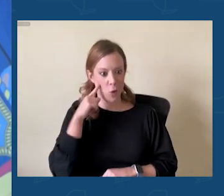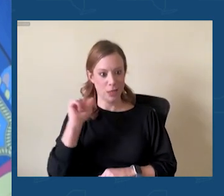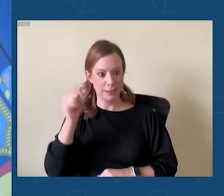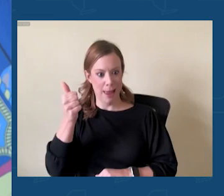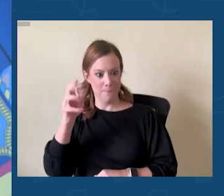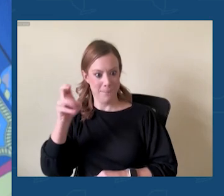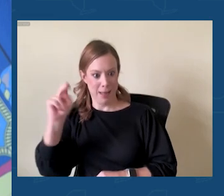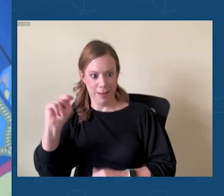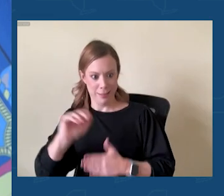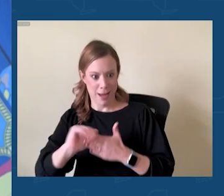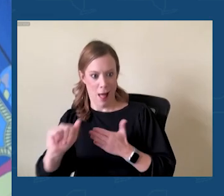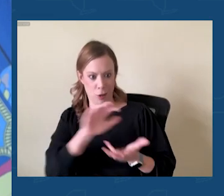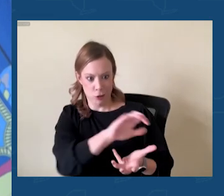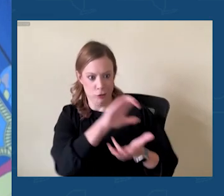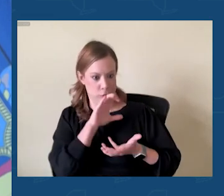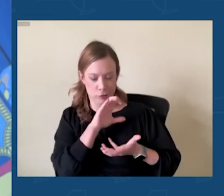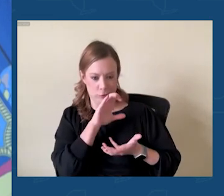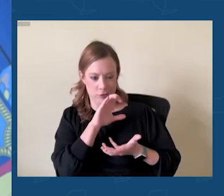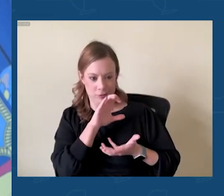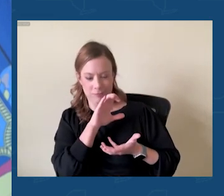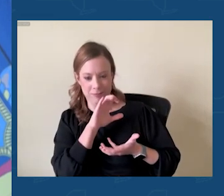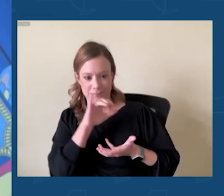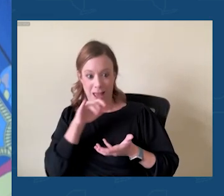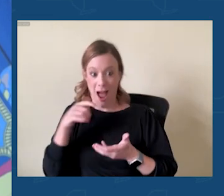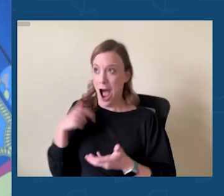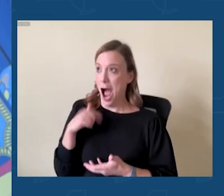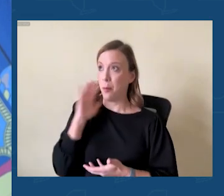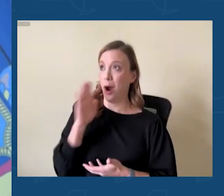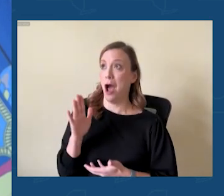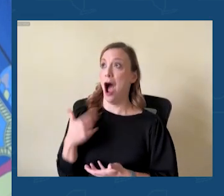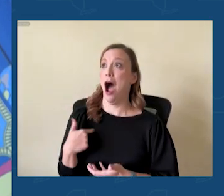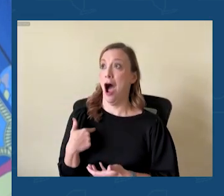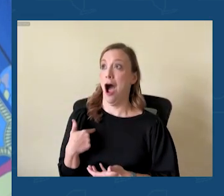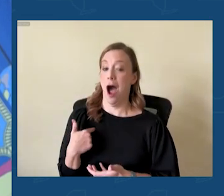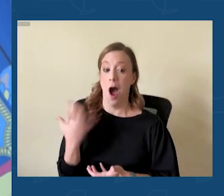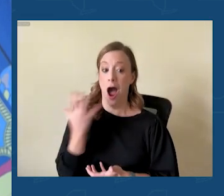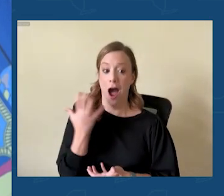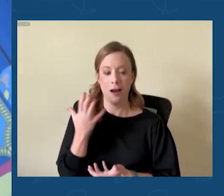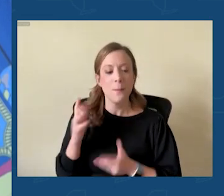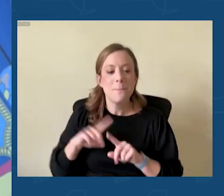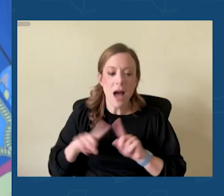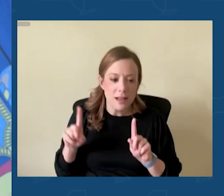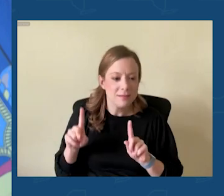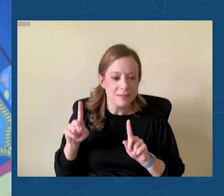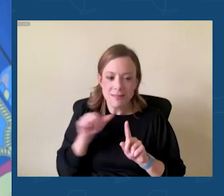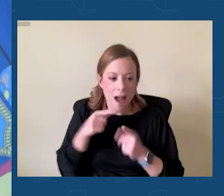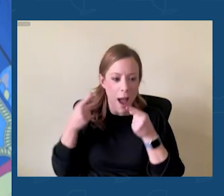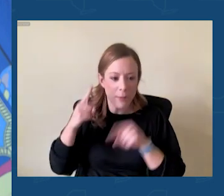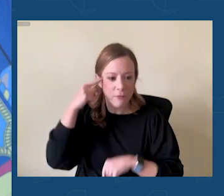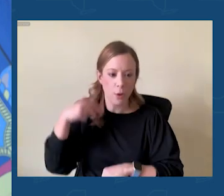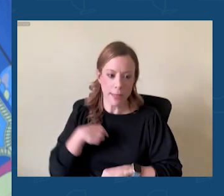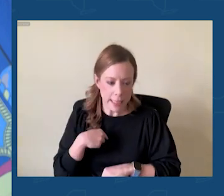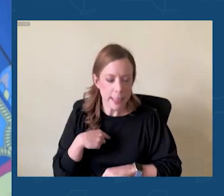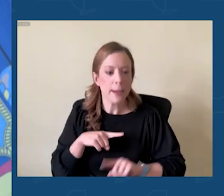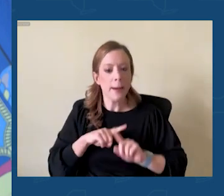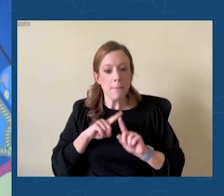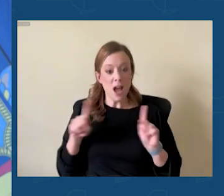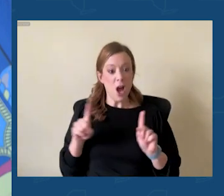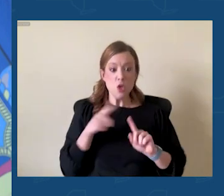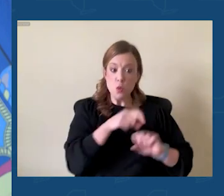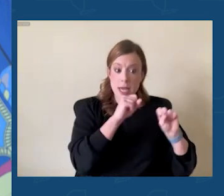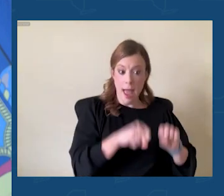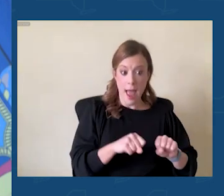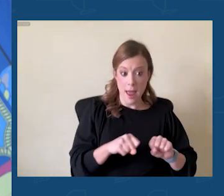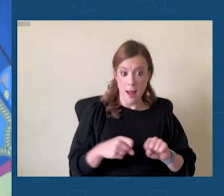era. But I know that infusion of money all at once is transformative, because you can apply for grants over a